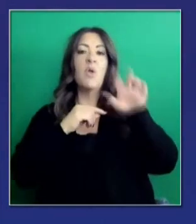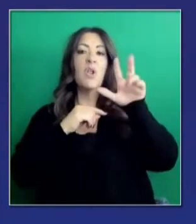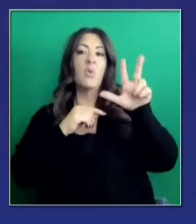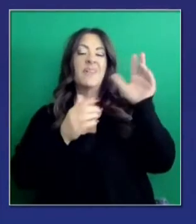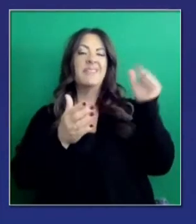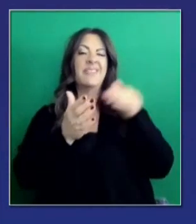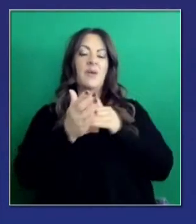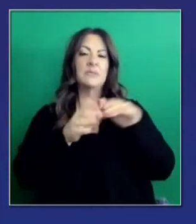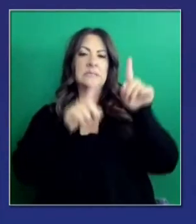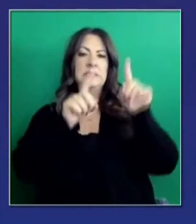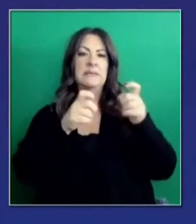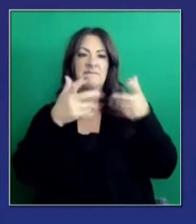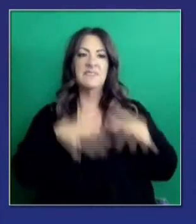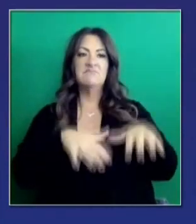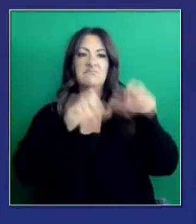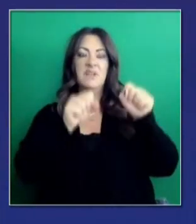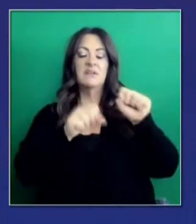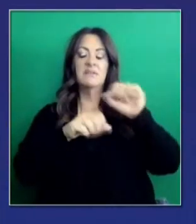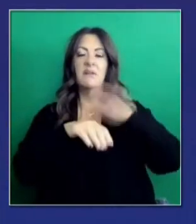January 24th,